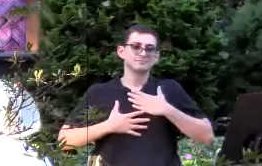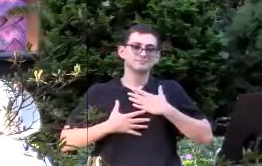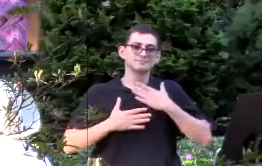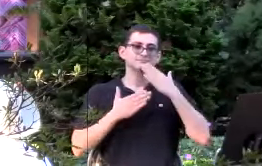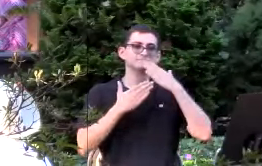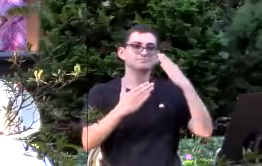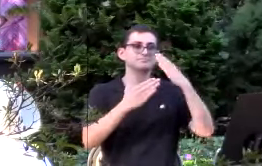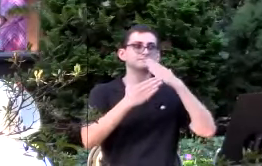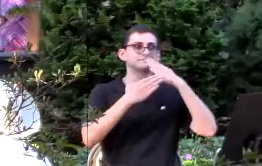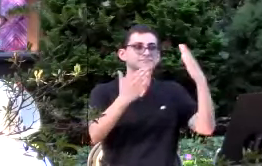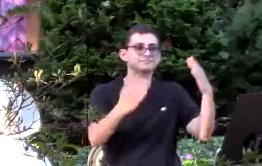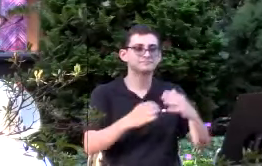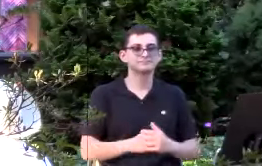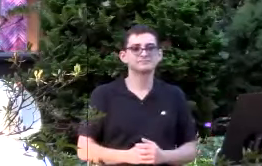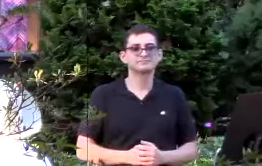lechayim.